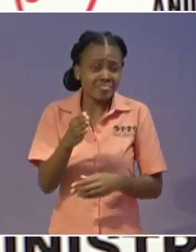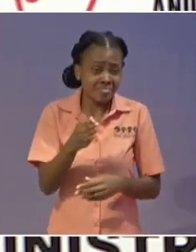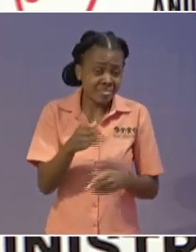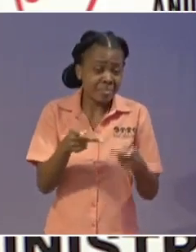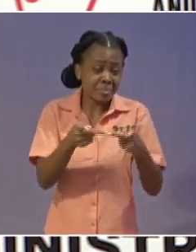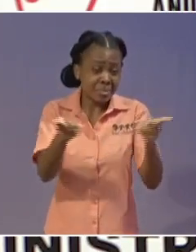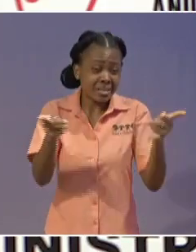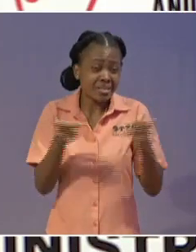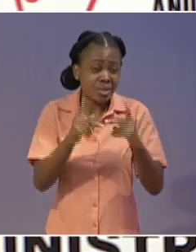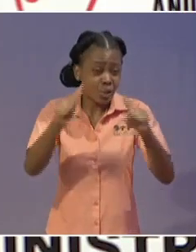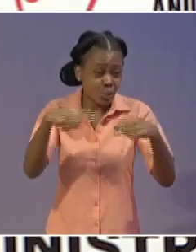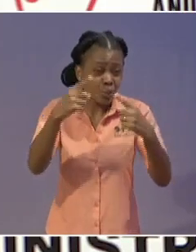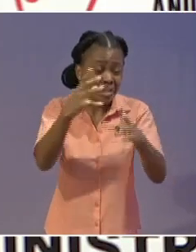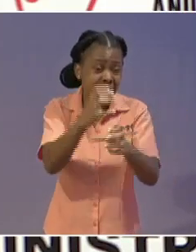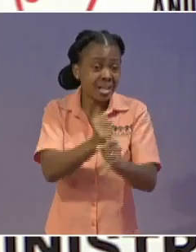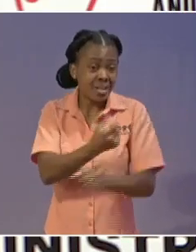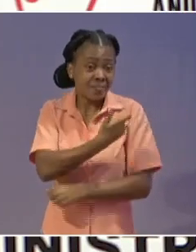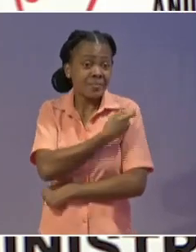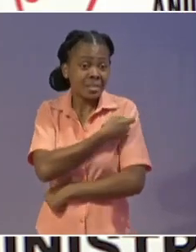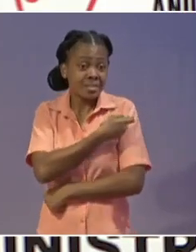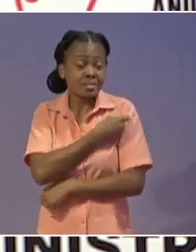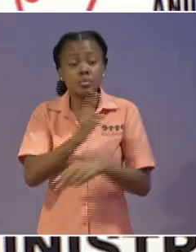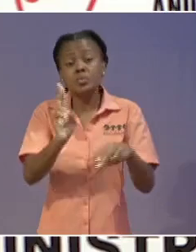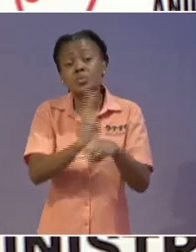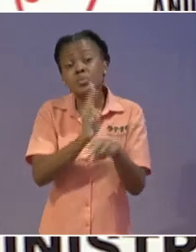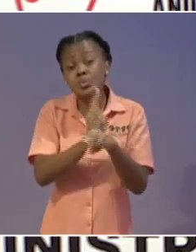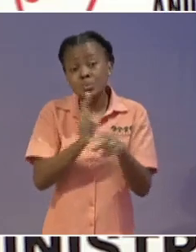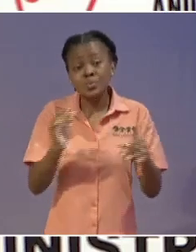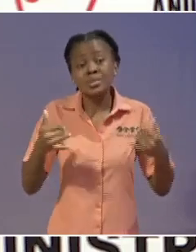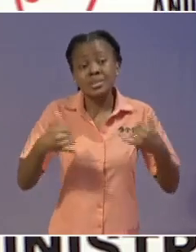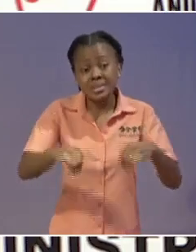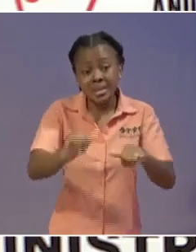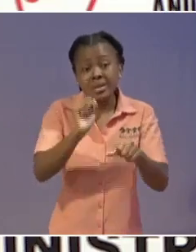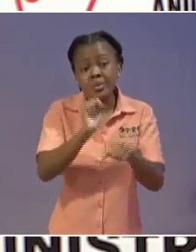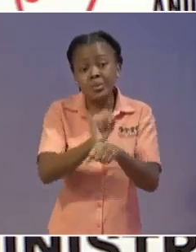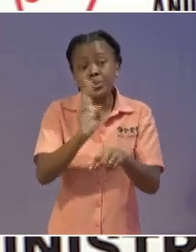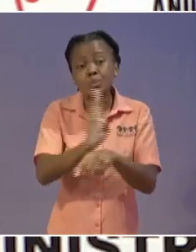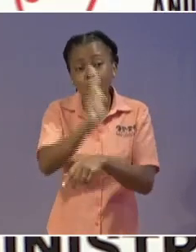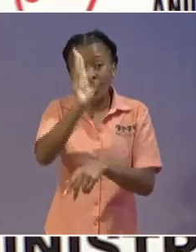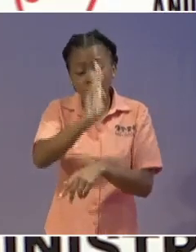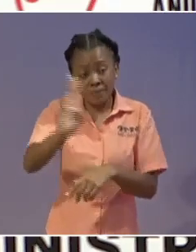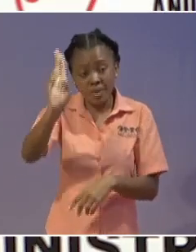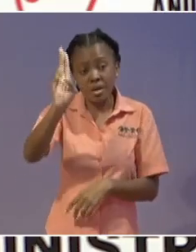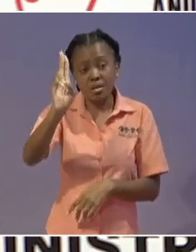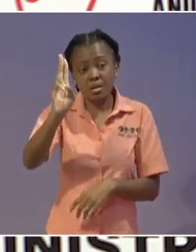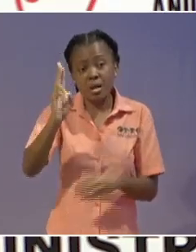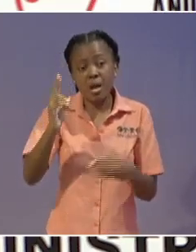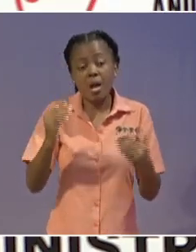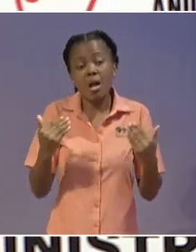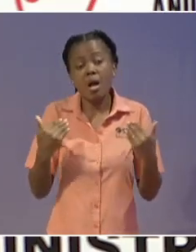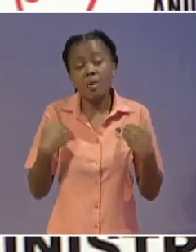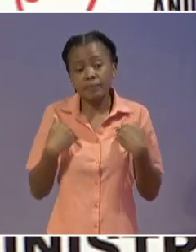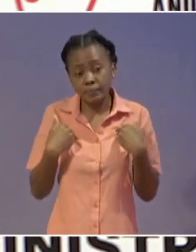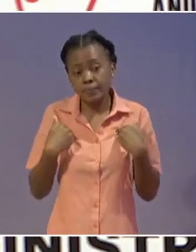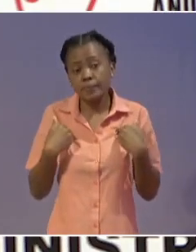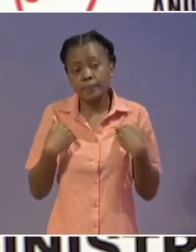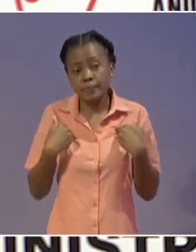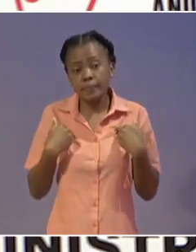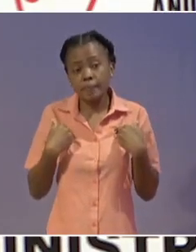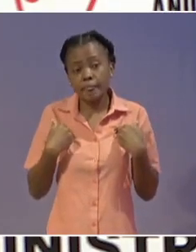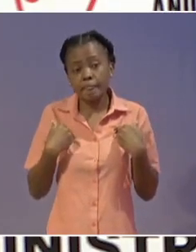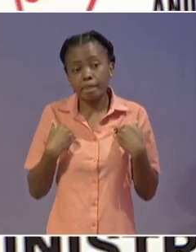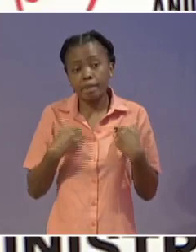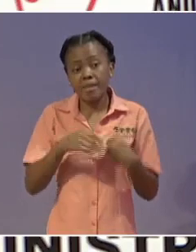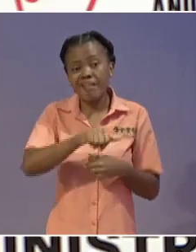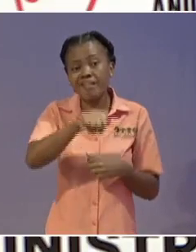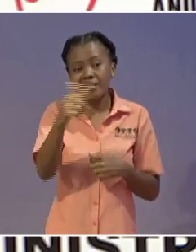We are working with the University of the West Indies as well by way of social sciences to try to get some additional vaccinations